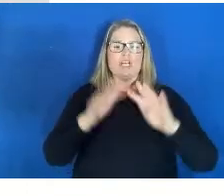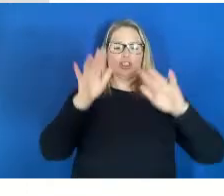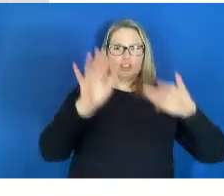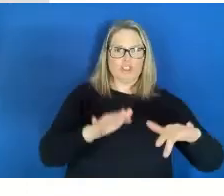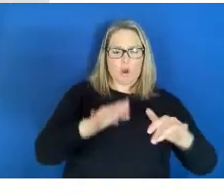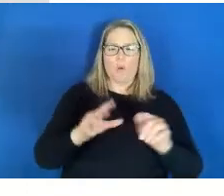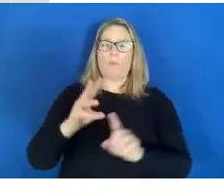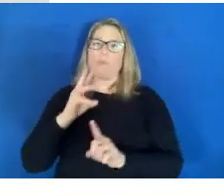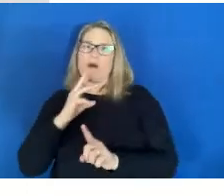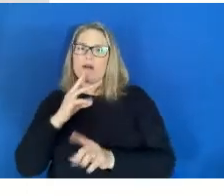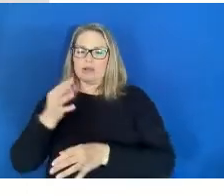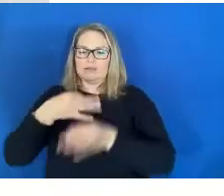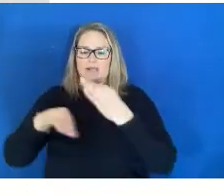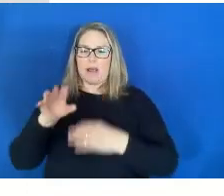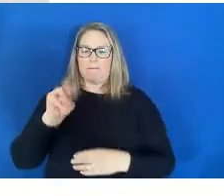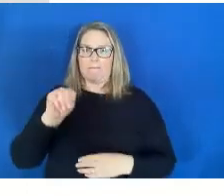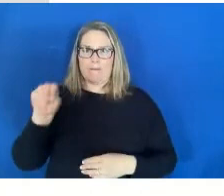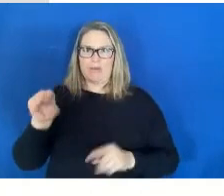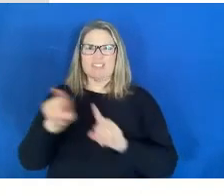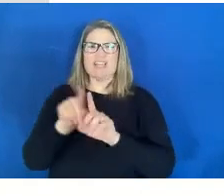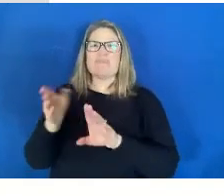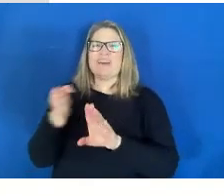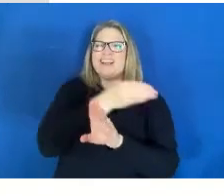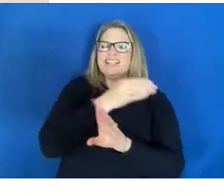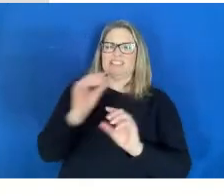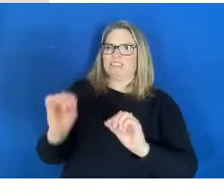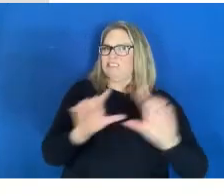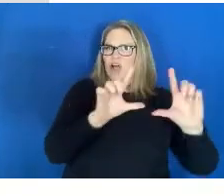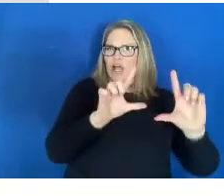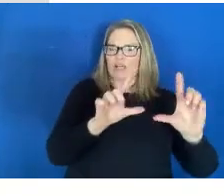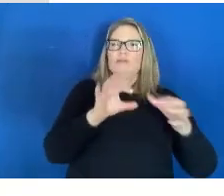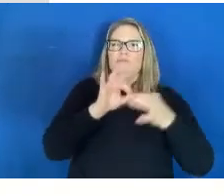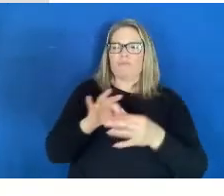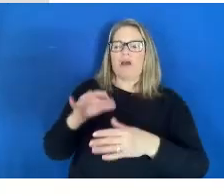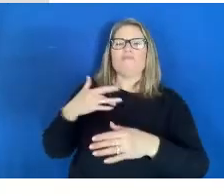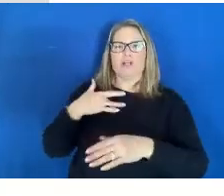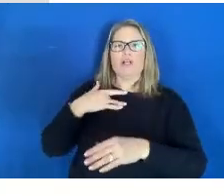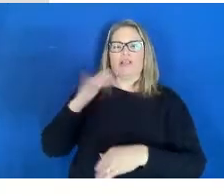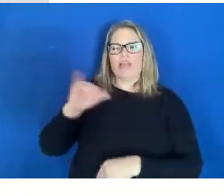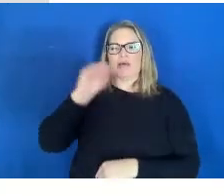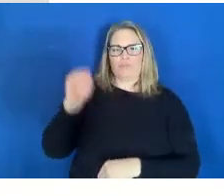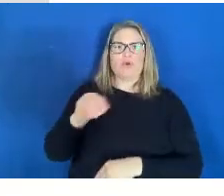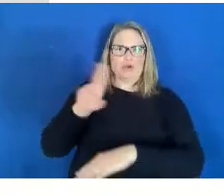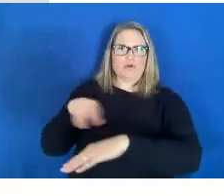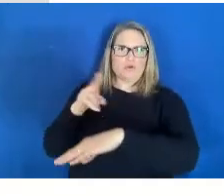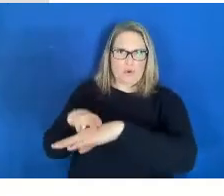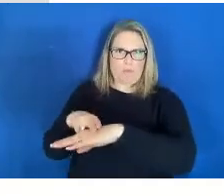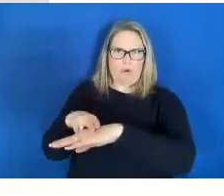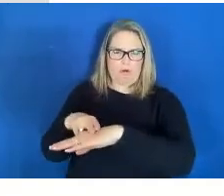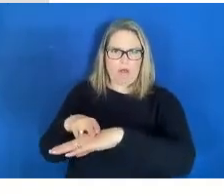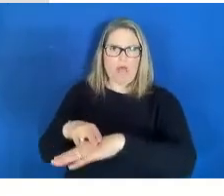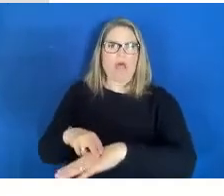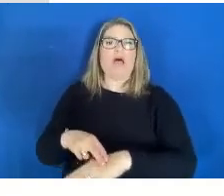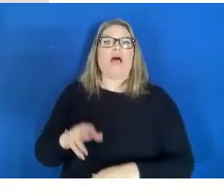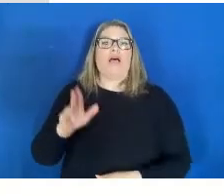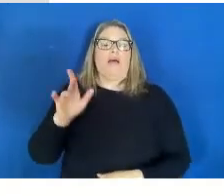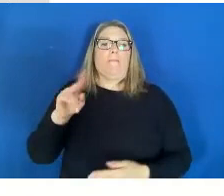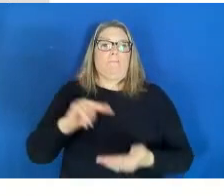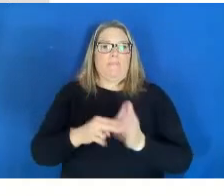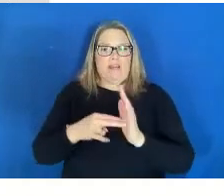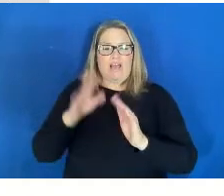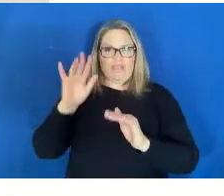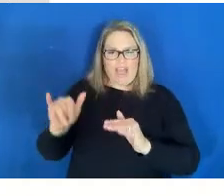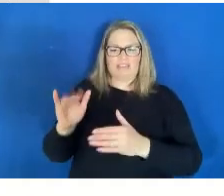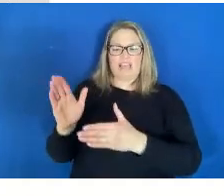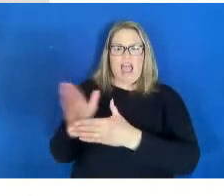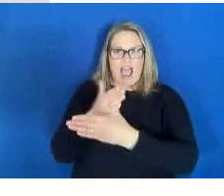of millimeters, like the previous slide, it's in percent of normal. And that's compared to a very long-term average that